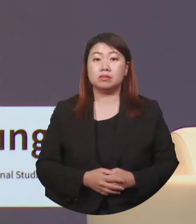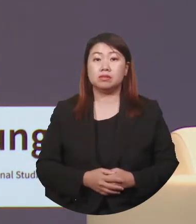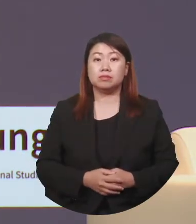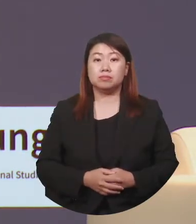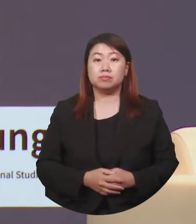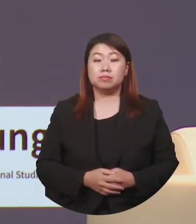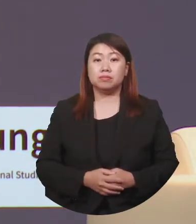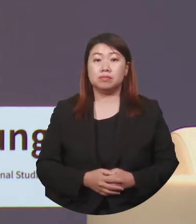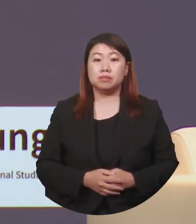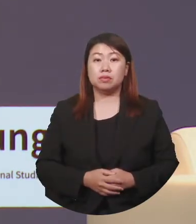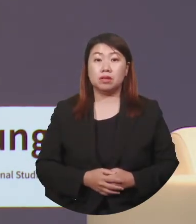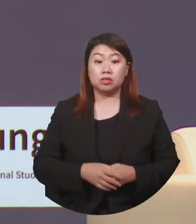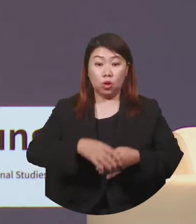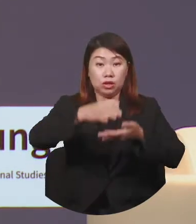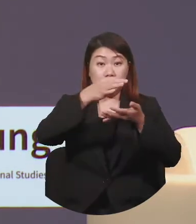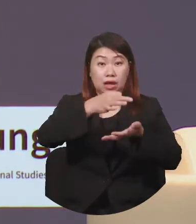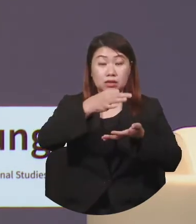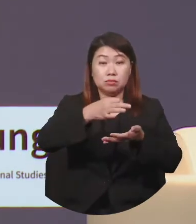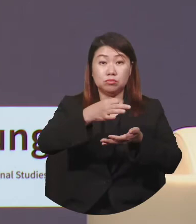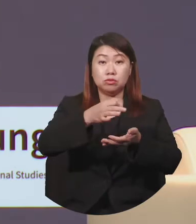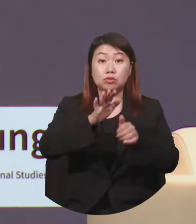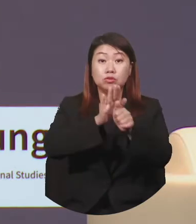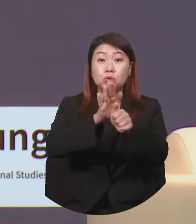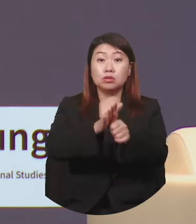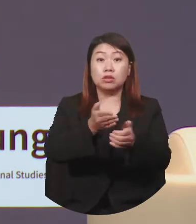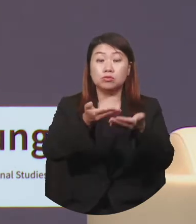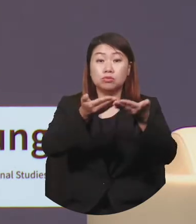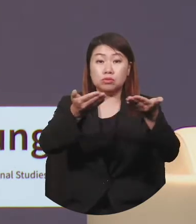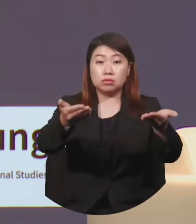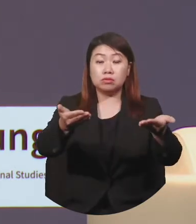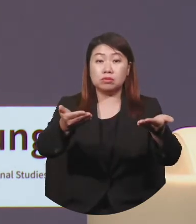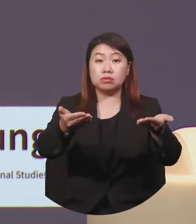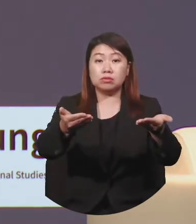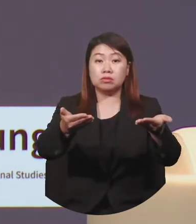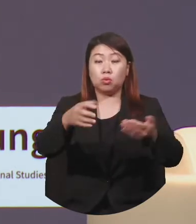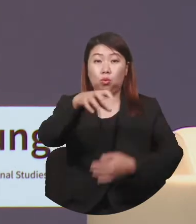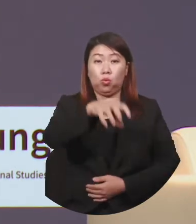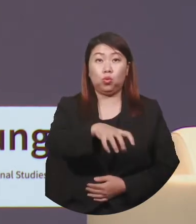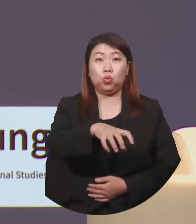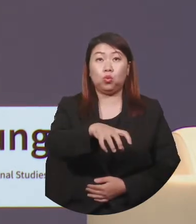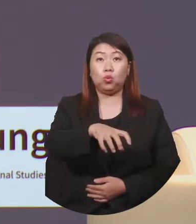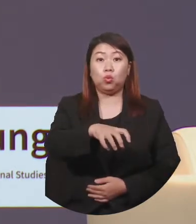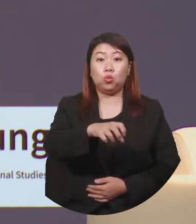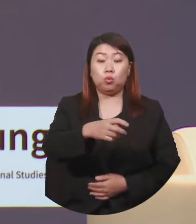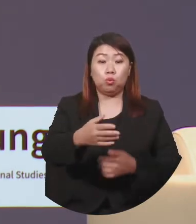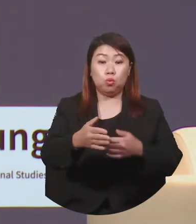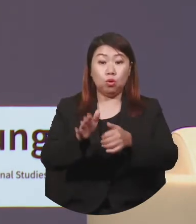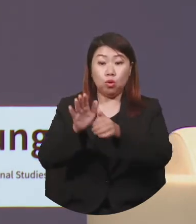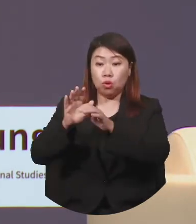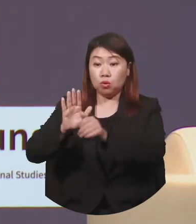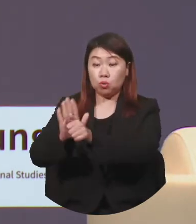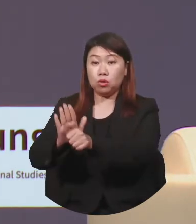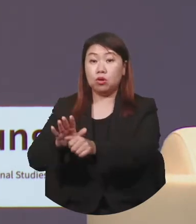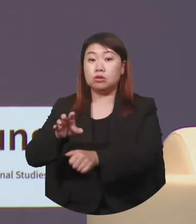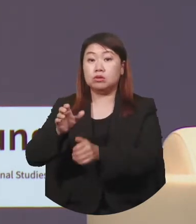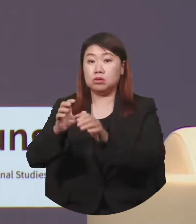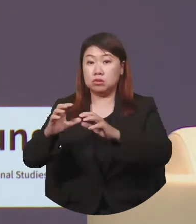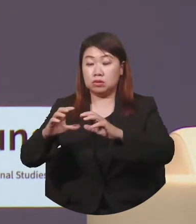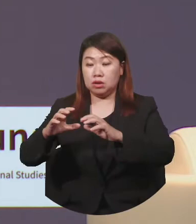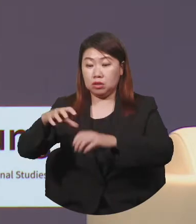and players to make things happen, which is a partnership and integration. I am